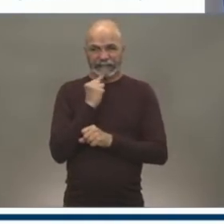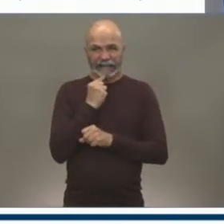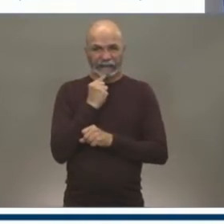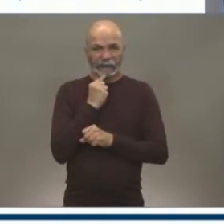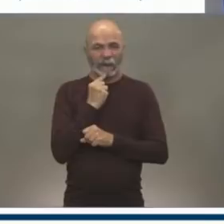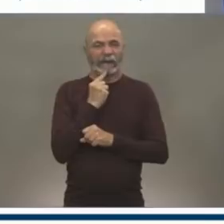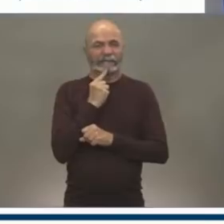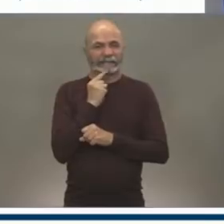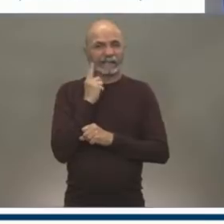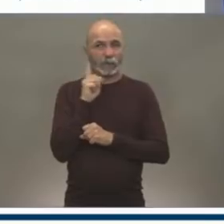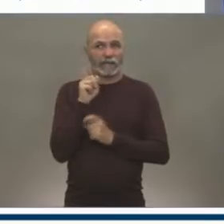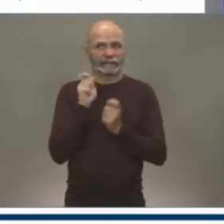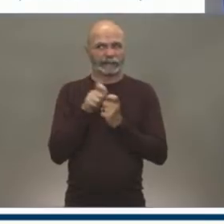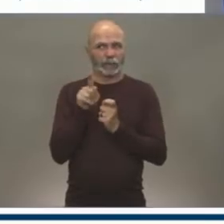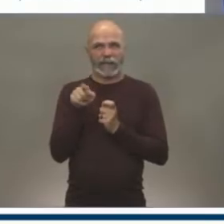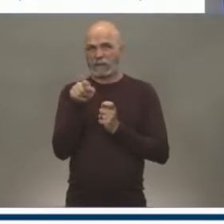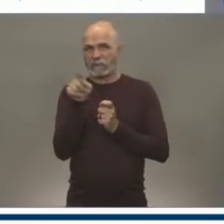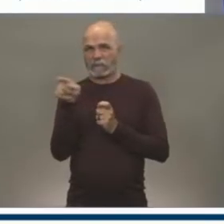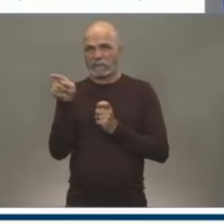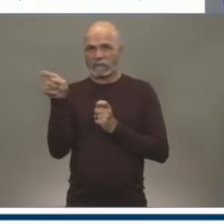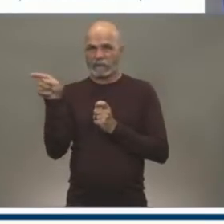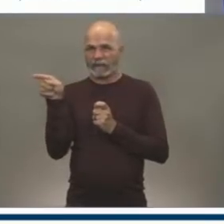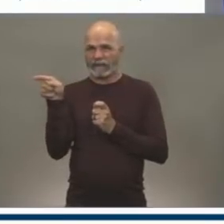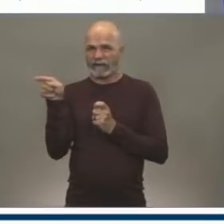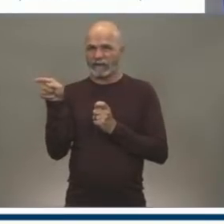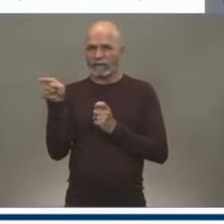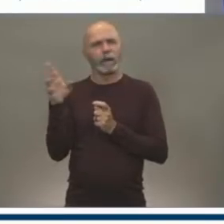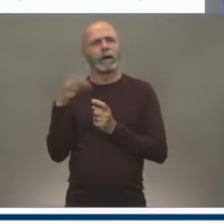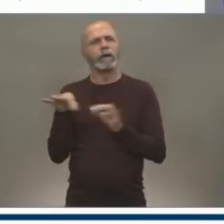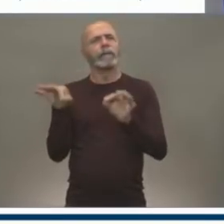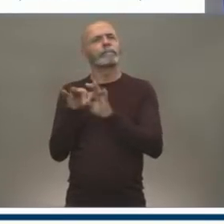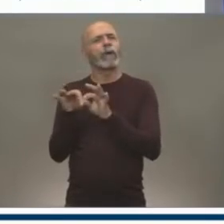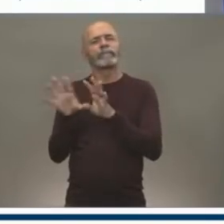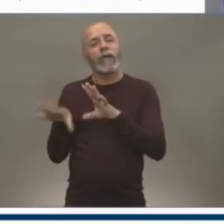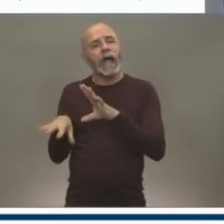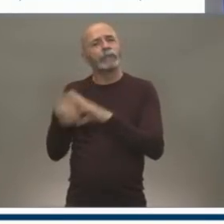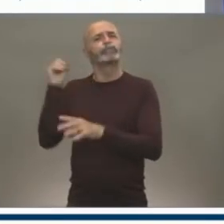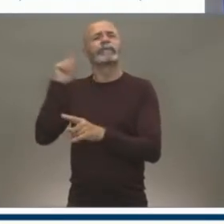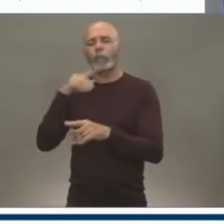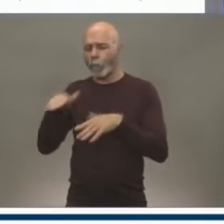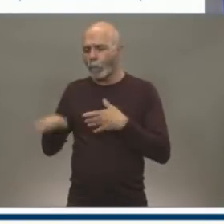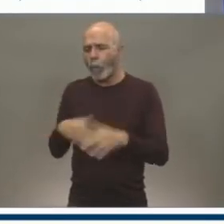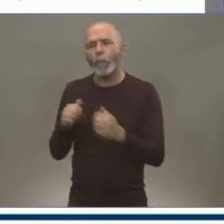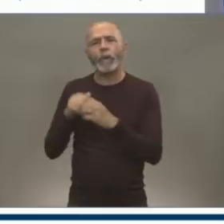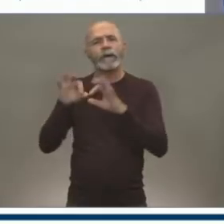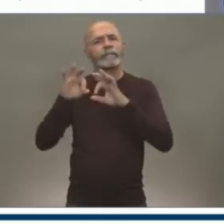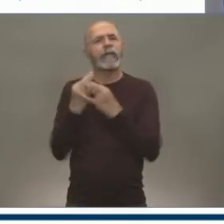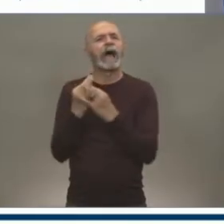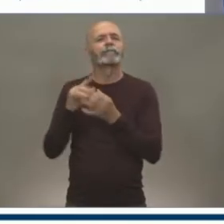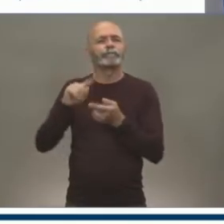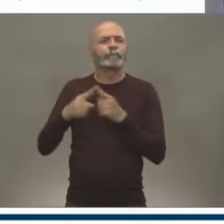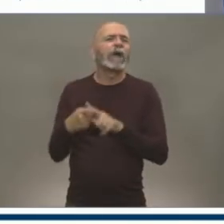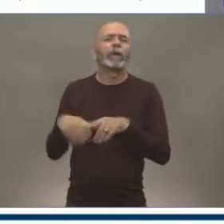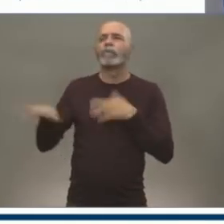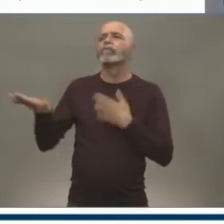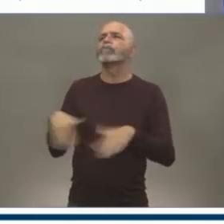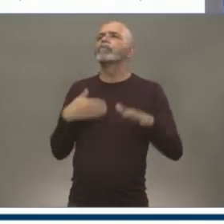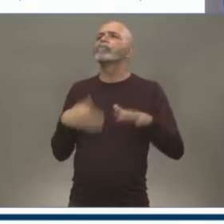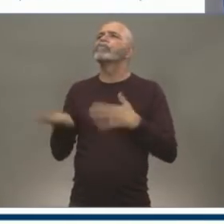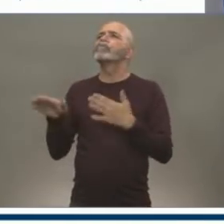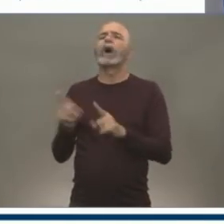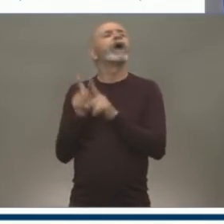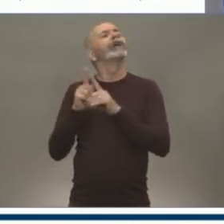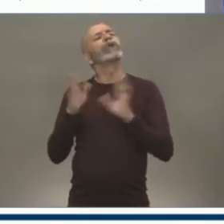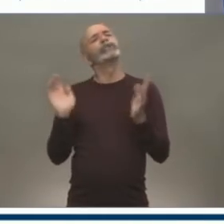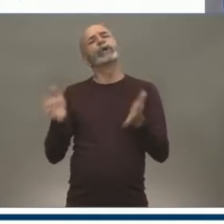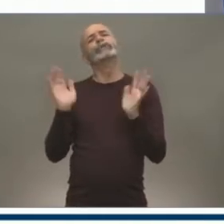your friends, your family. And they've been doing it by and large, keeping their distance and getting their exercise. Dr.